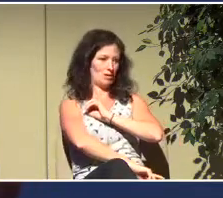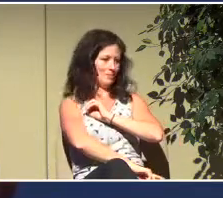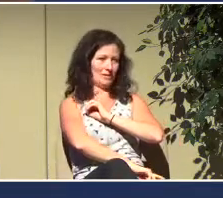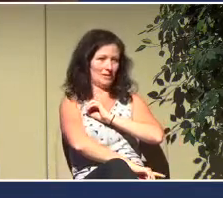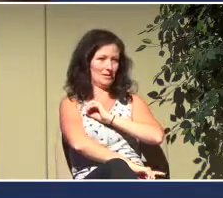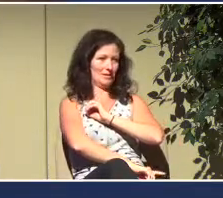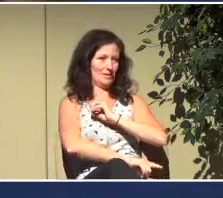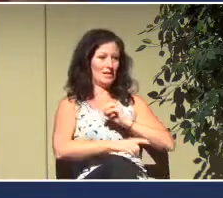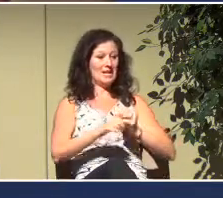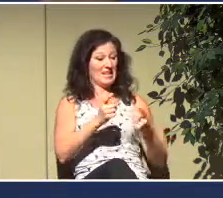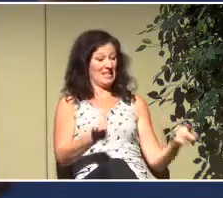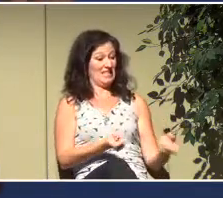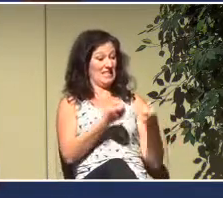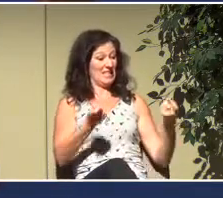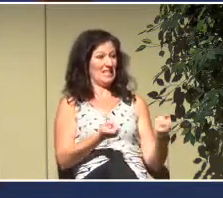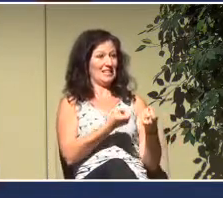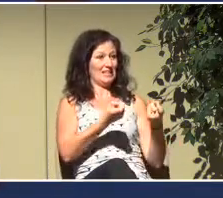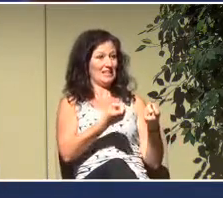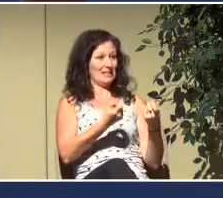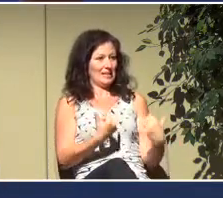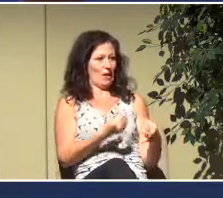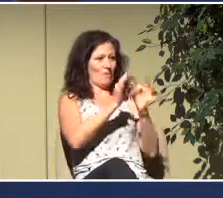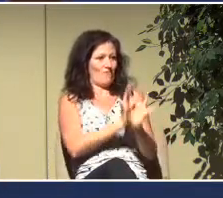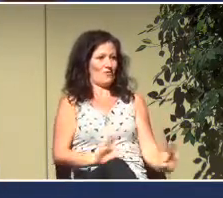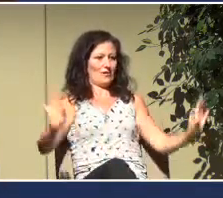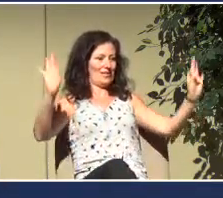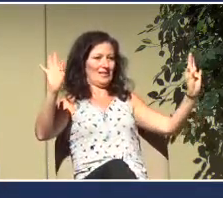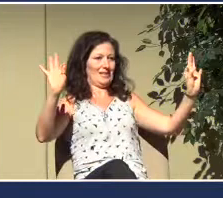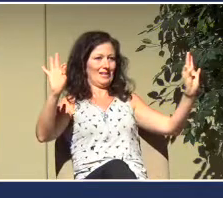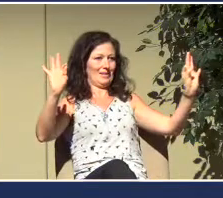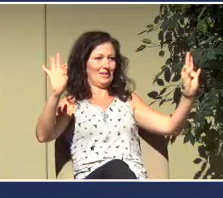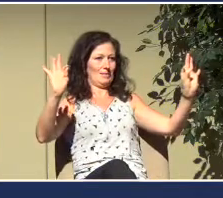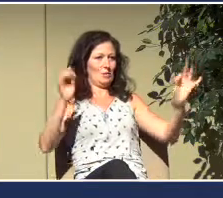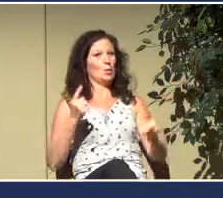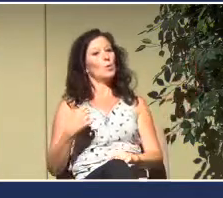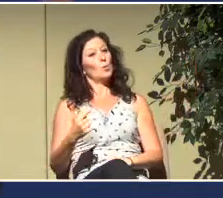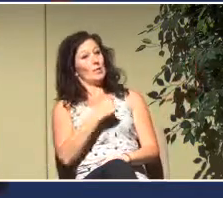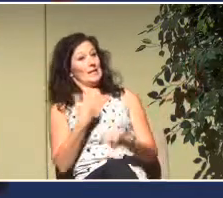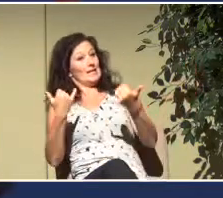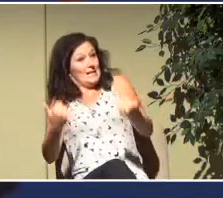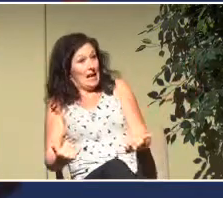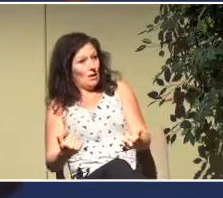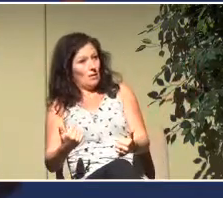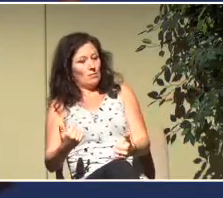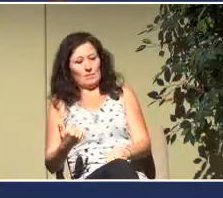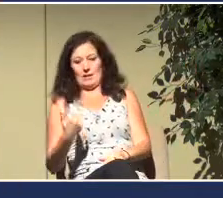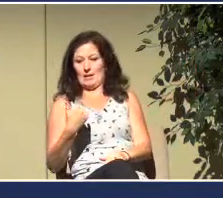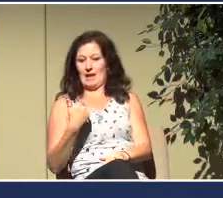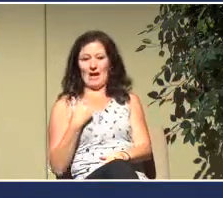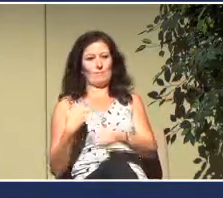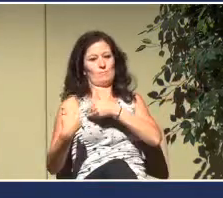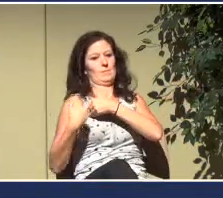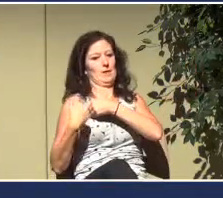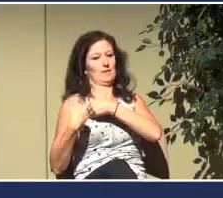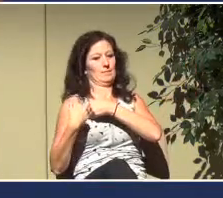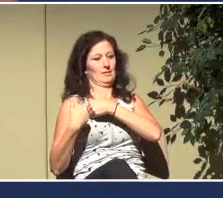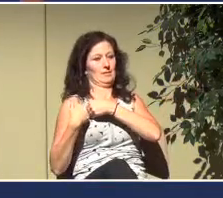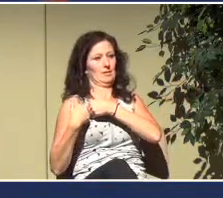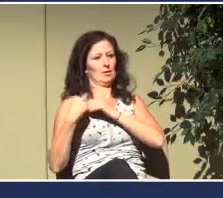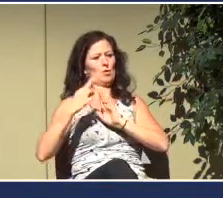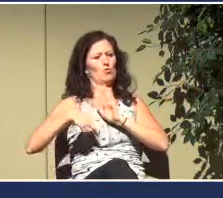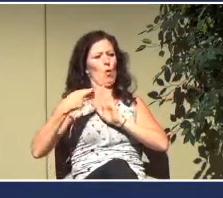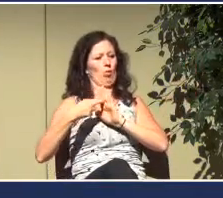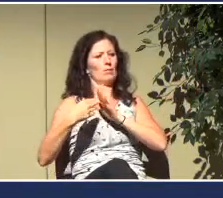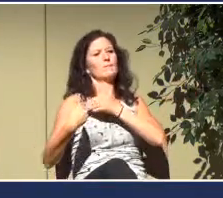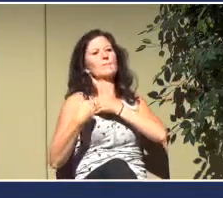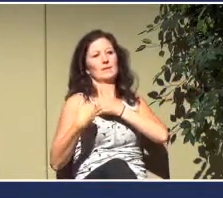by the Holy Spirit. Because these things are true, we now have a role to play. We now have an obligation. As Paul says in Romans chapter